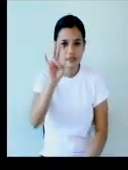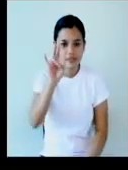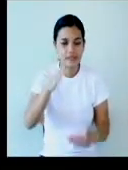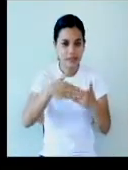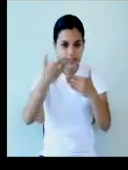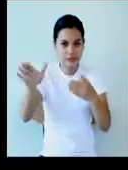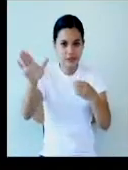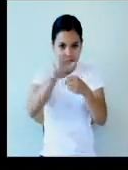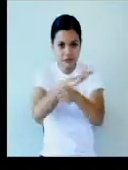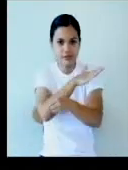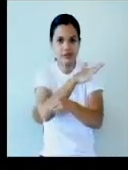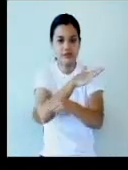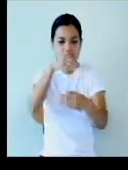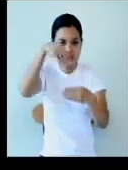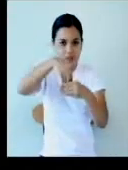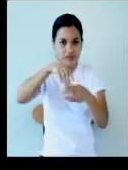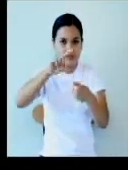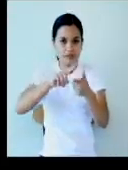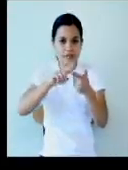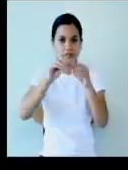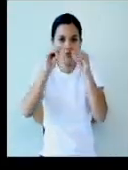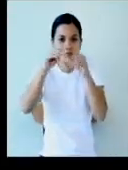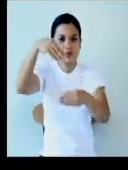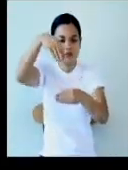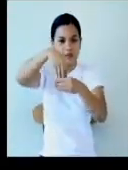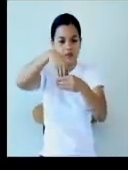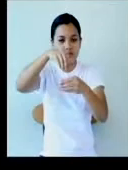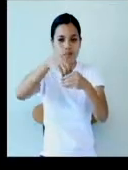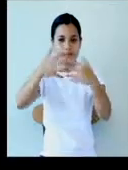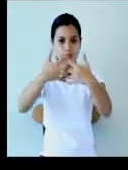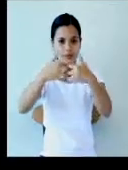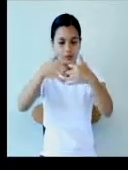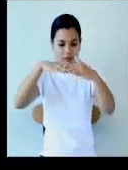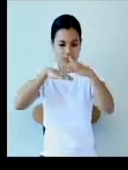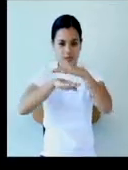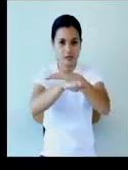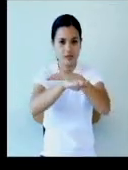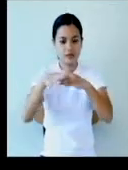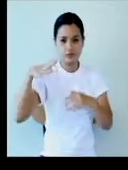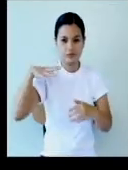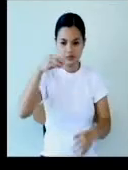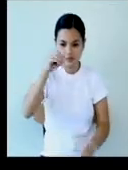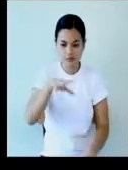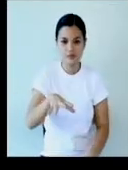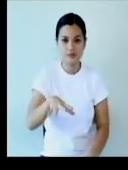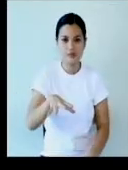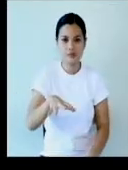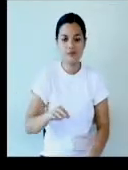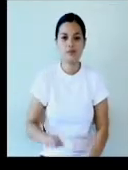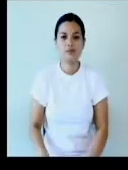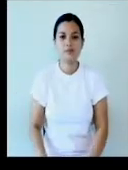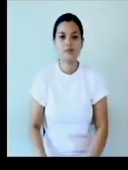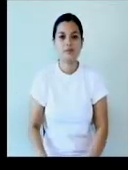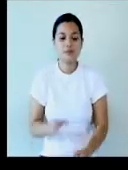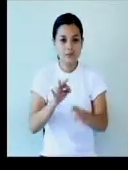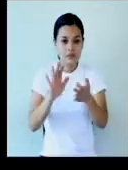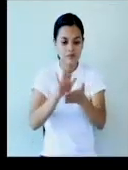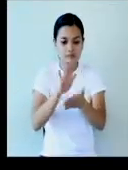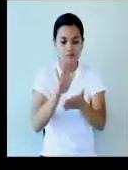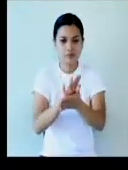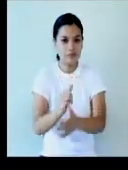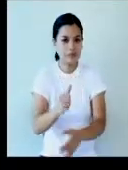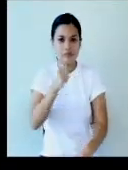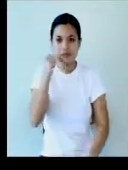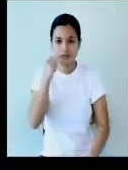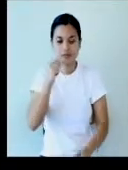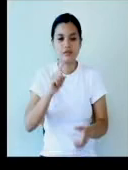Step 7. After filling out your ballot, insert your ballot in the machine's entry slot and wait until the ballot drops into the ballot box.